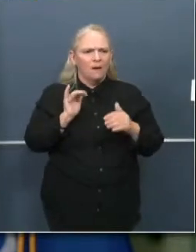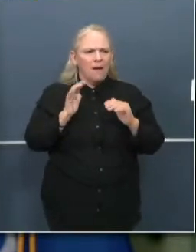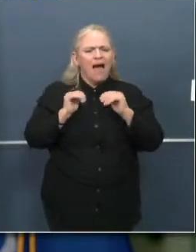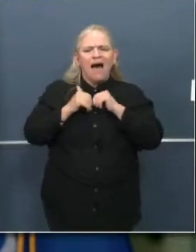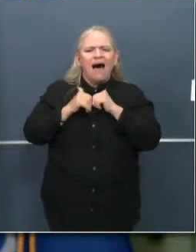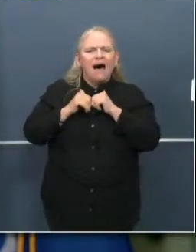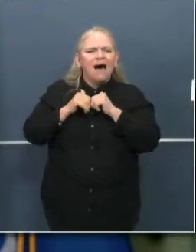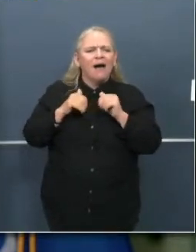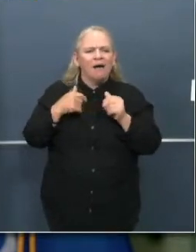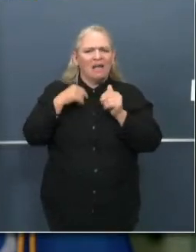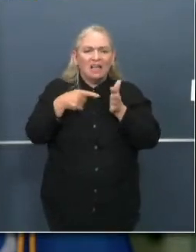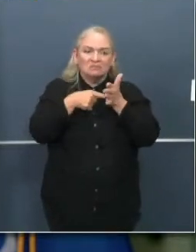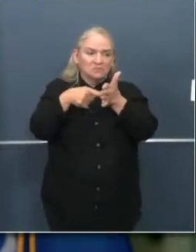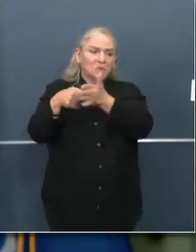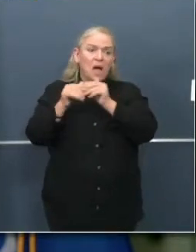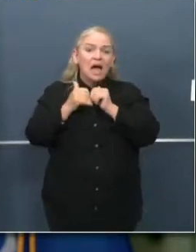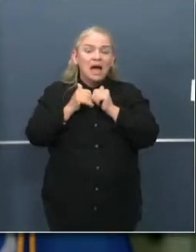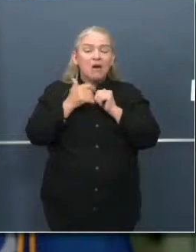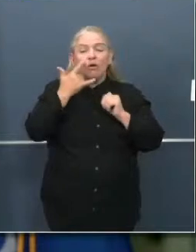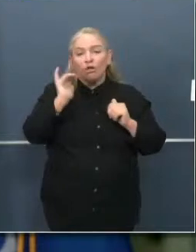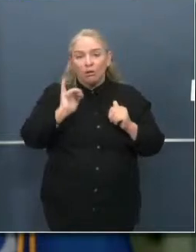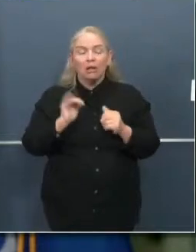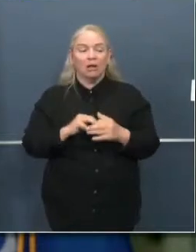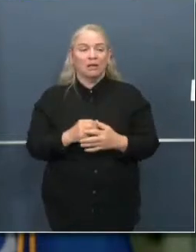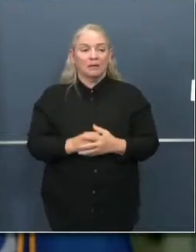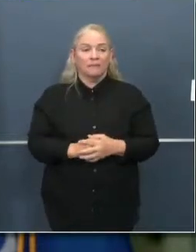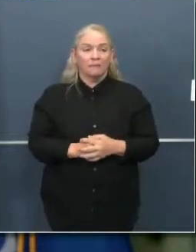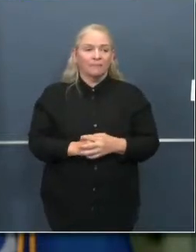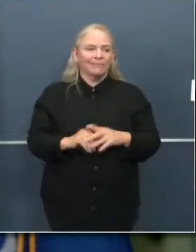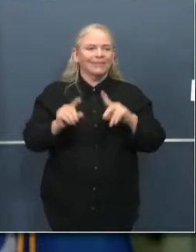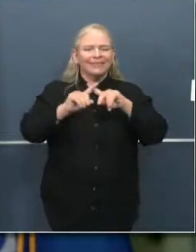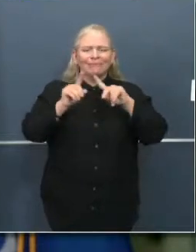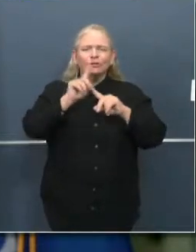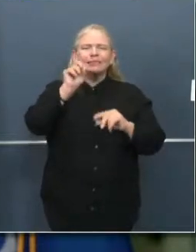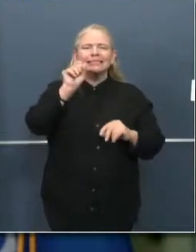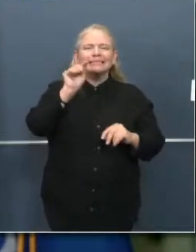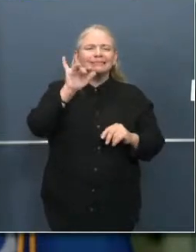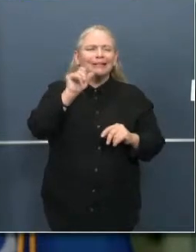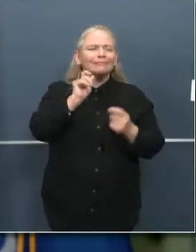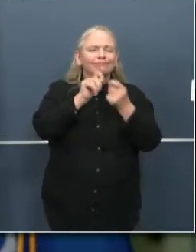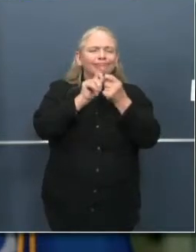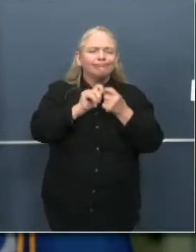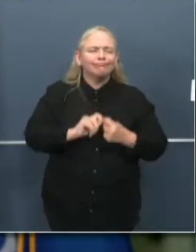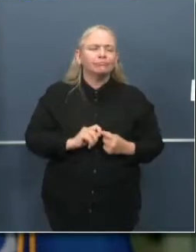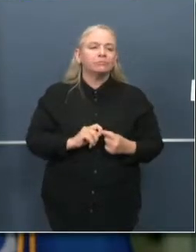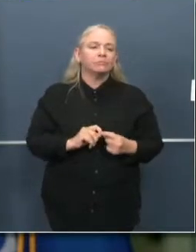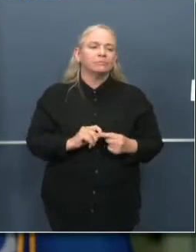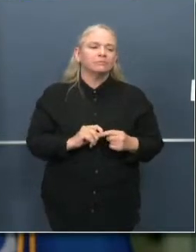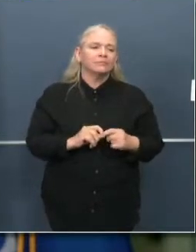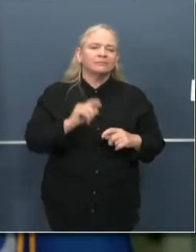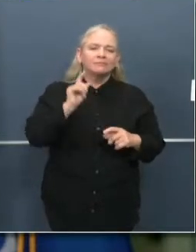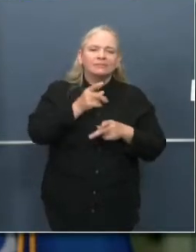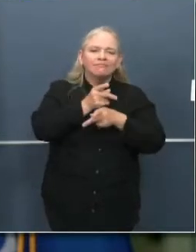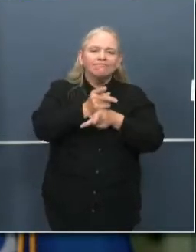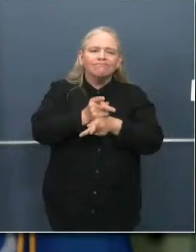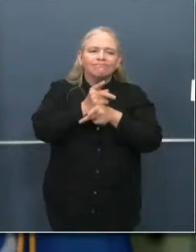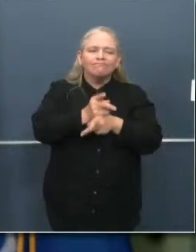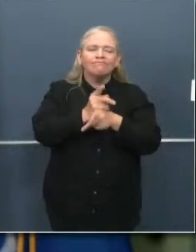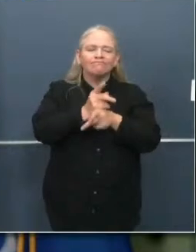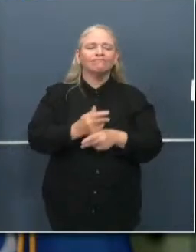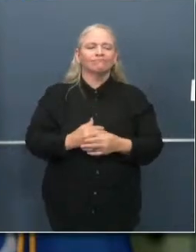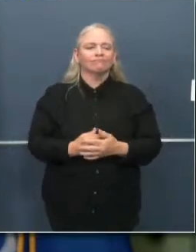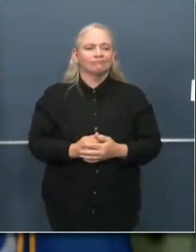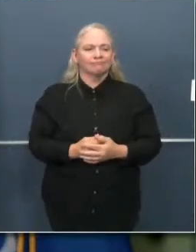nuance and a very specific frame of mind and engagement to address this legitimate concern,